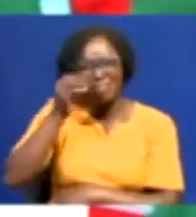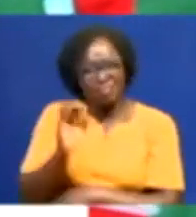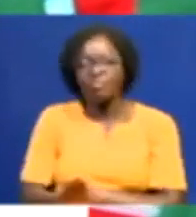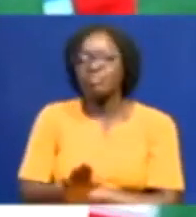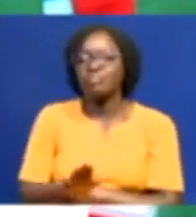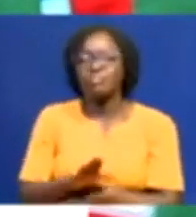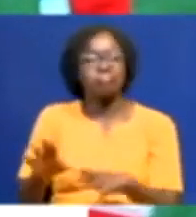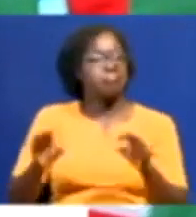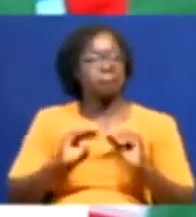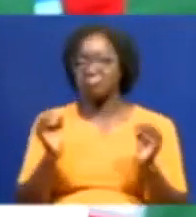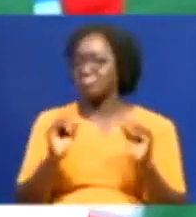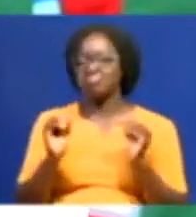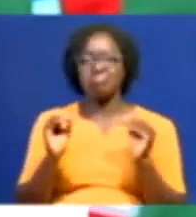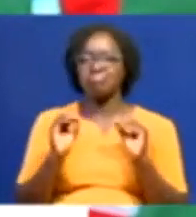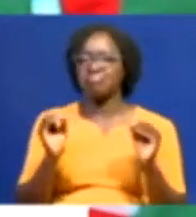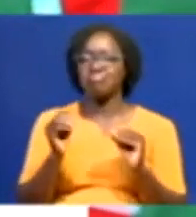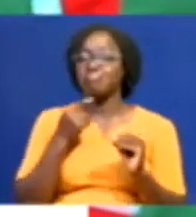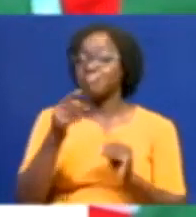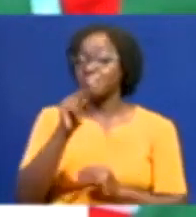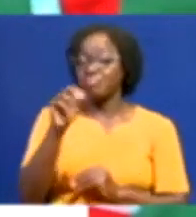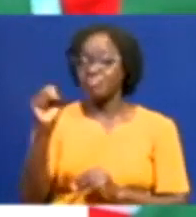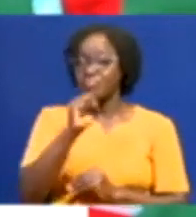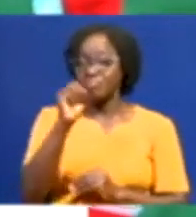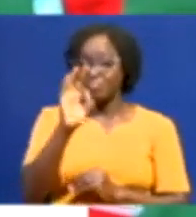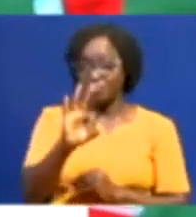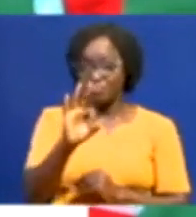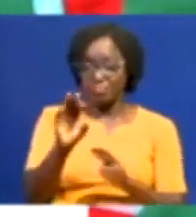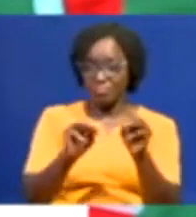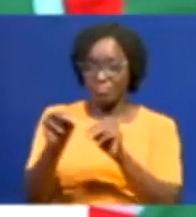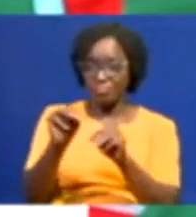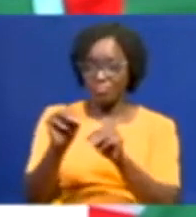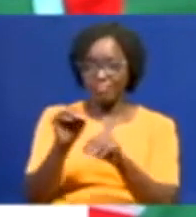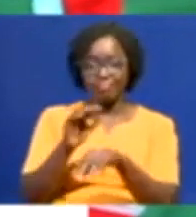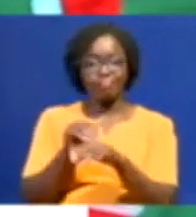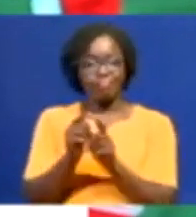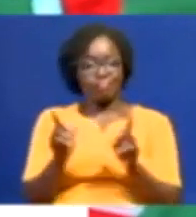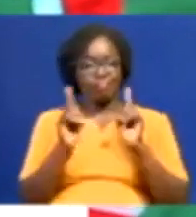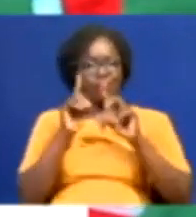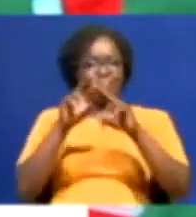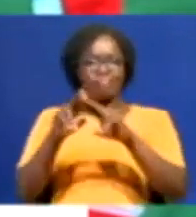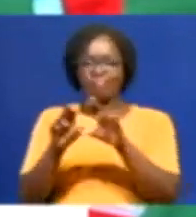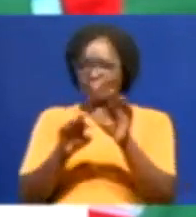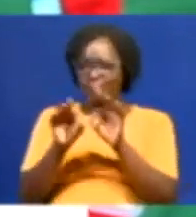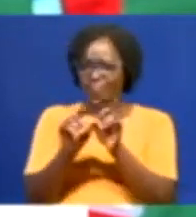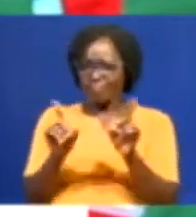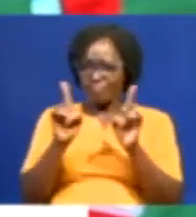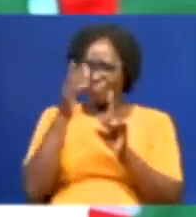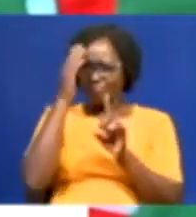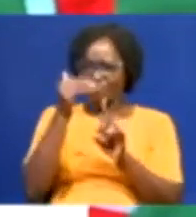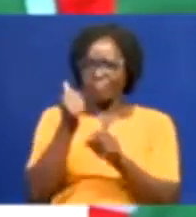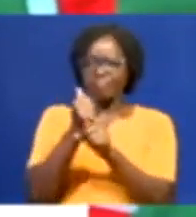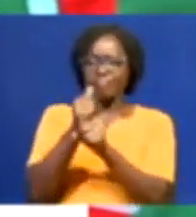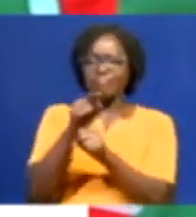as teachers. So we want to tell the NSSF management, let them call us, let us sit down and let them explain to us why they have done